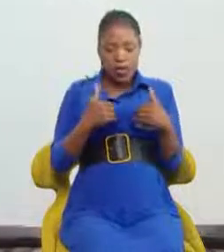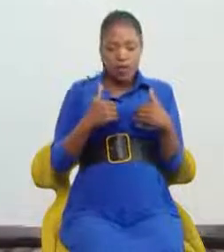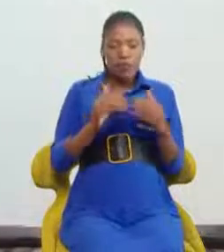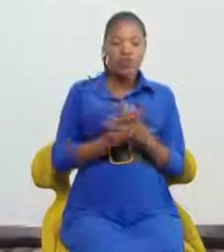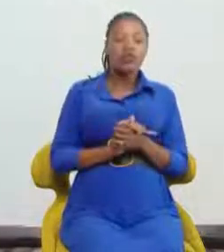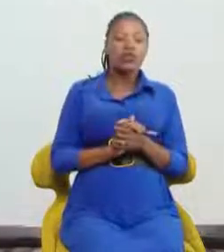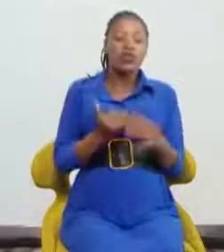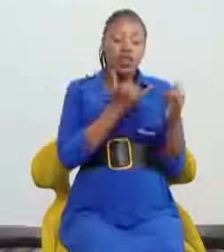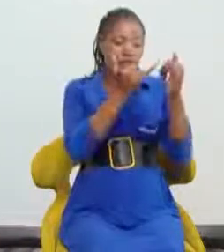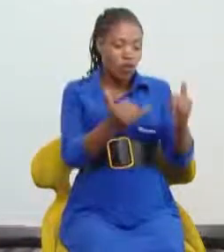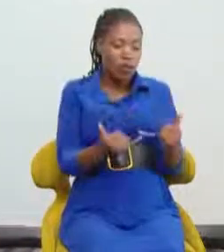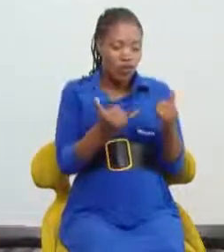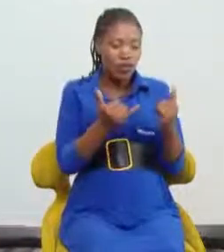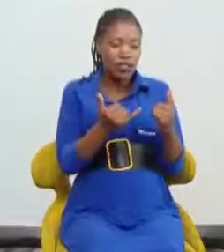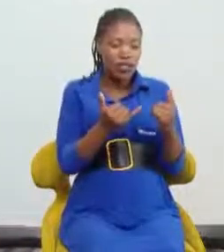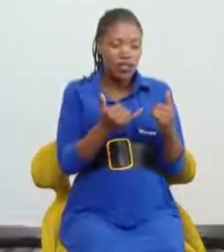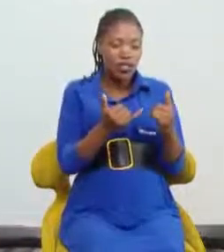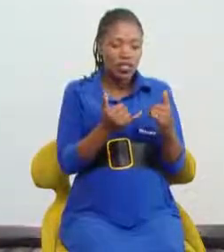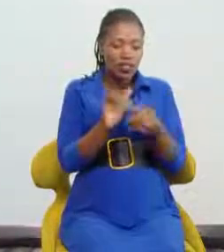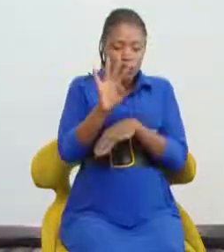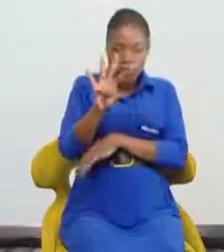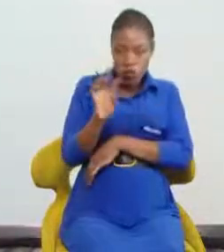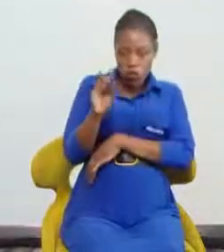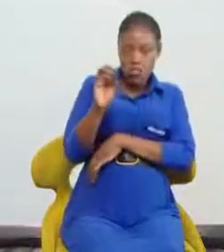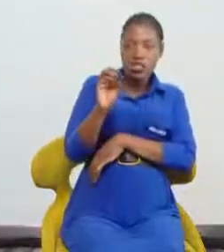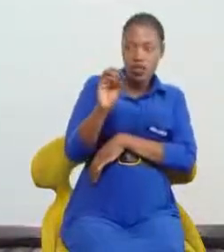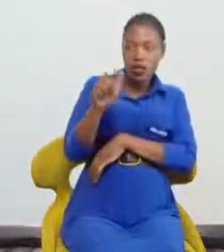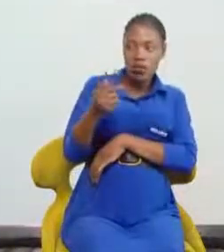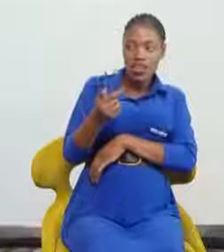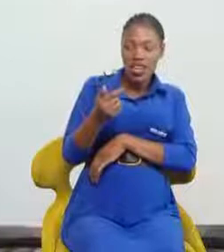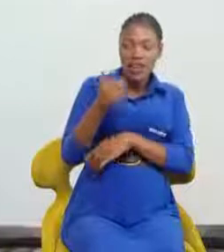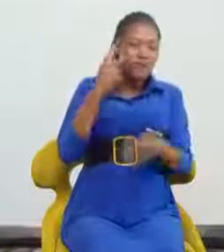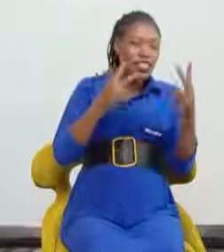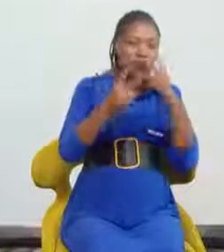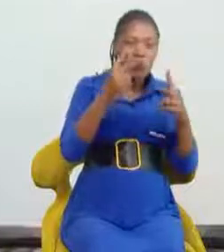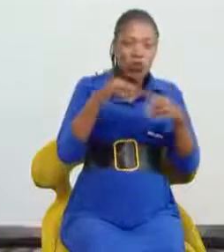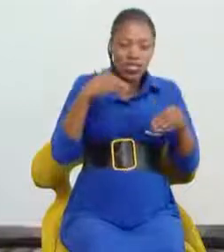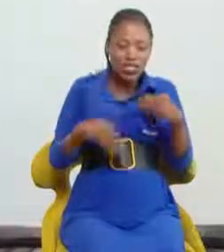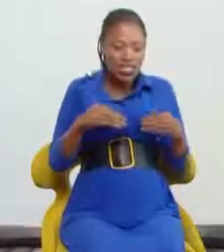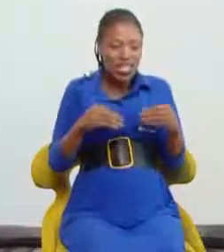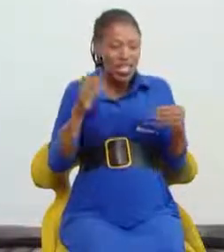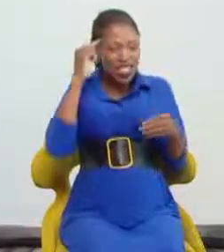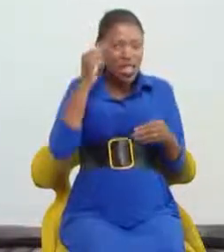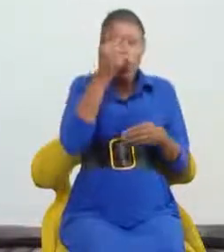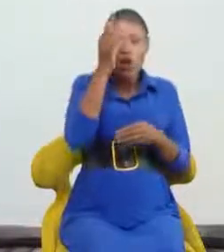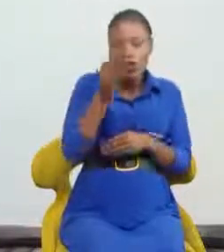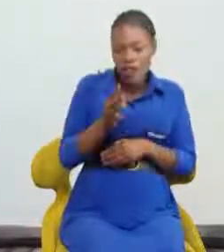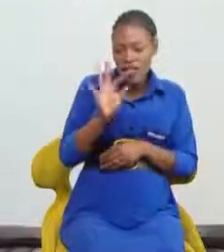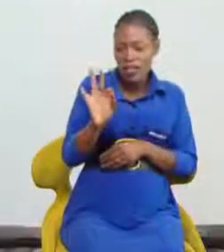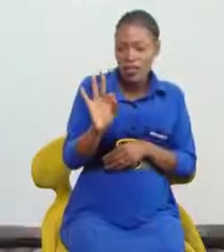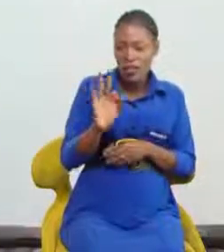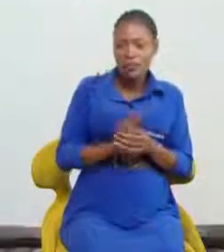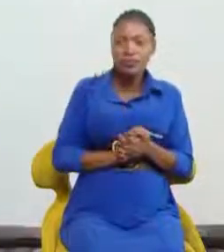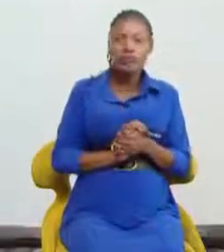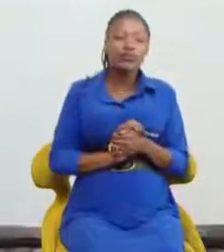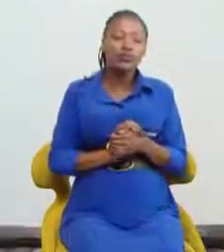100%. So now, on these 40,000, the visible disabilities are around a third.